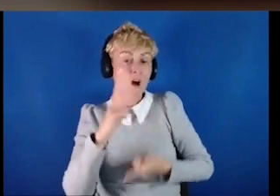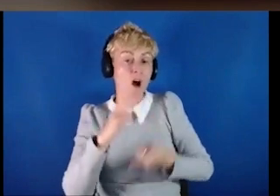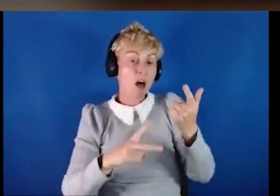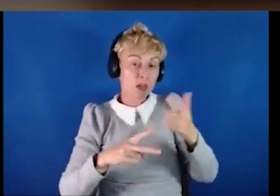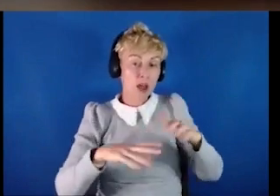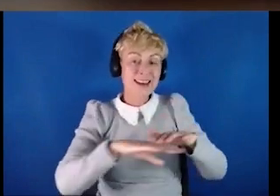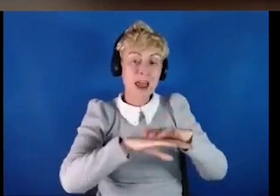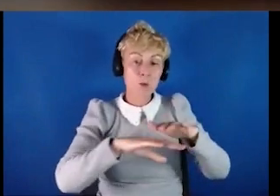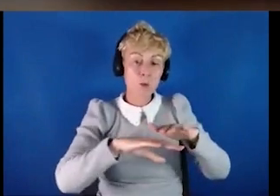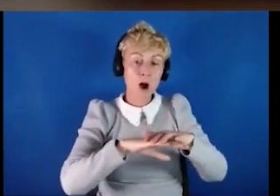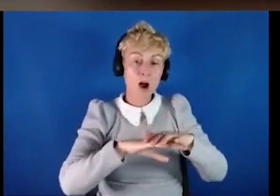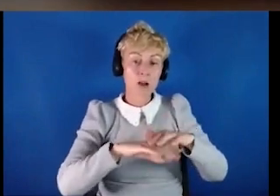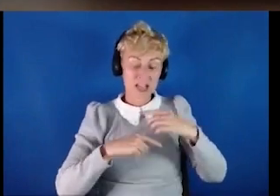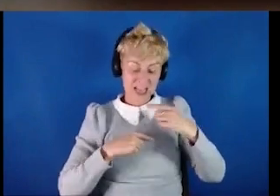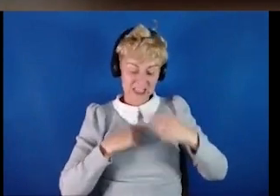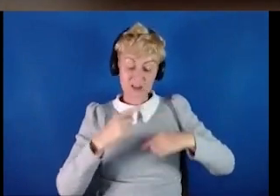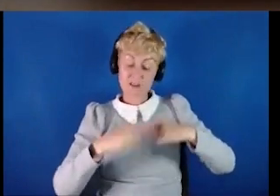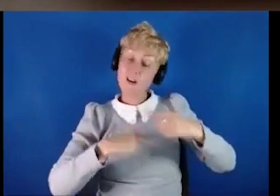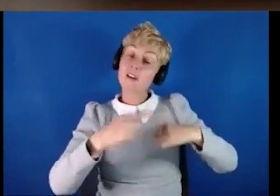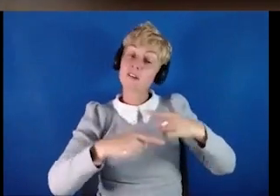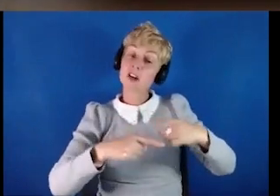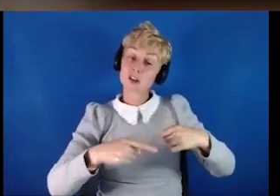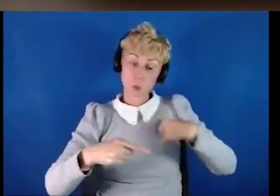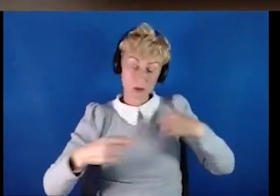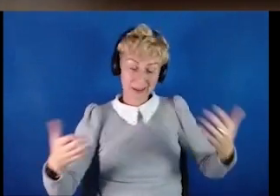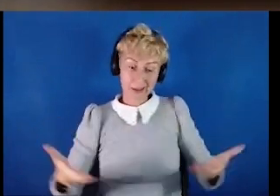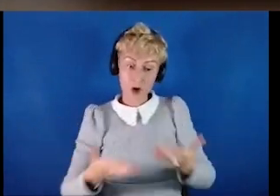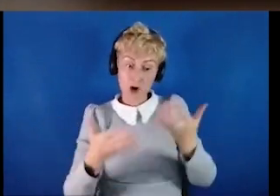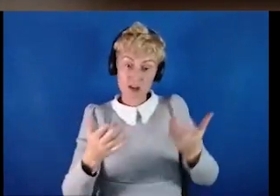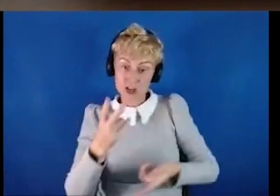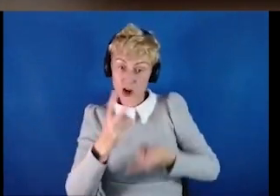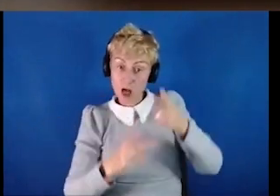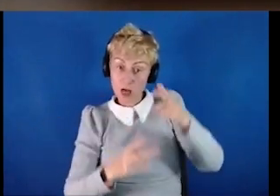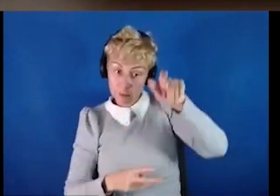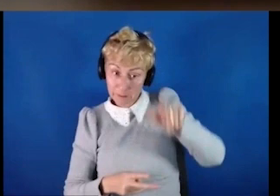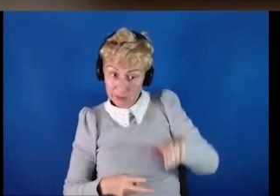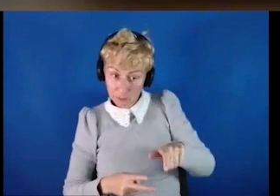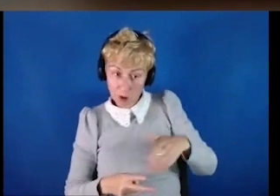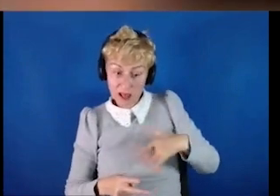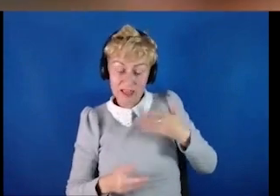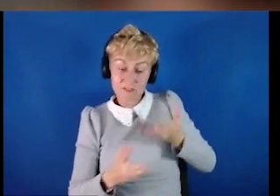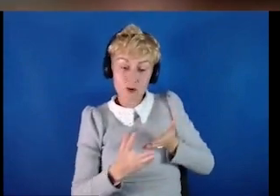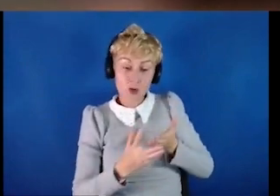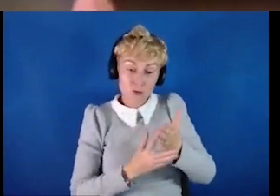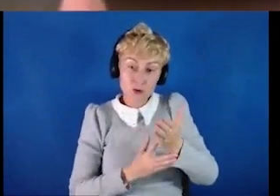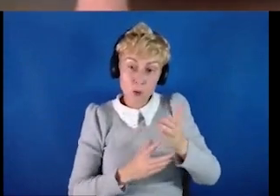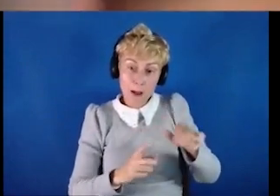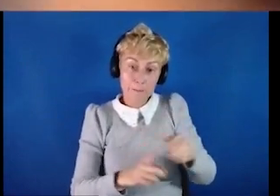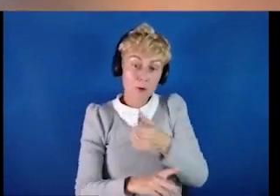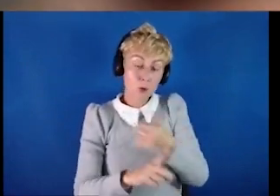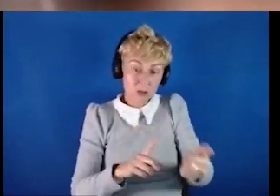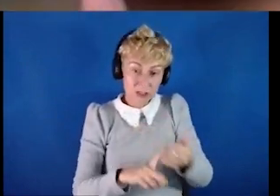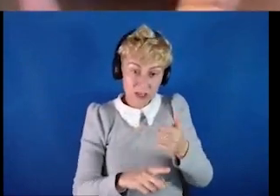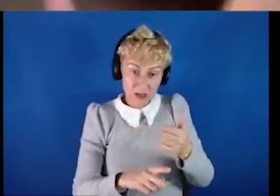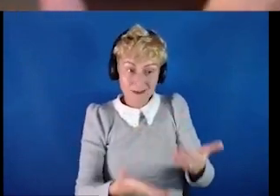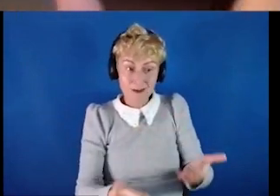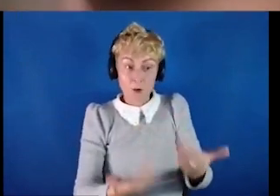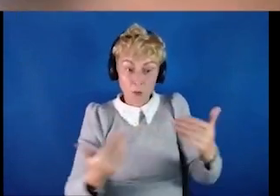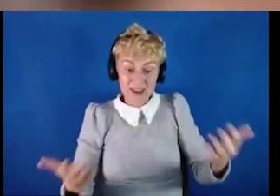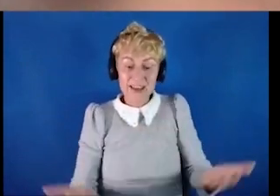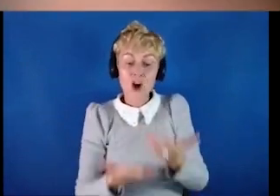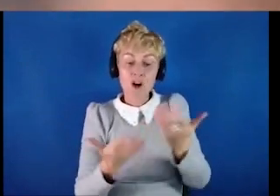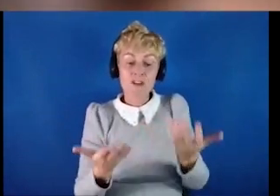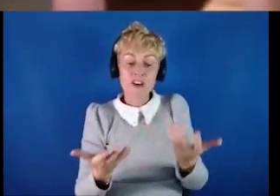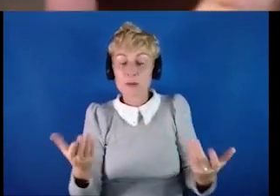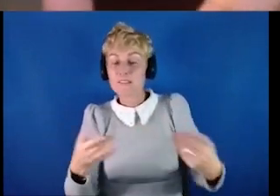who encourage other people who are survivors to get involved in research at any level. So a toolkit like this